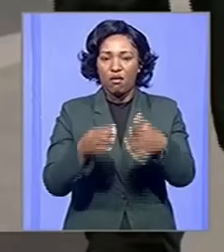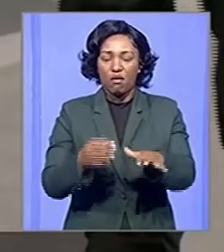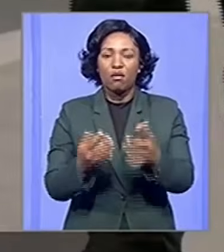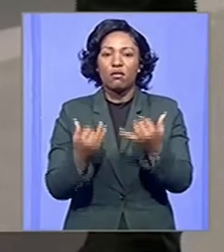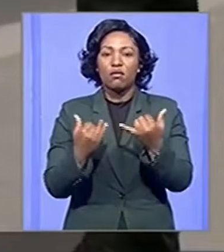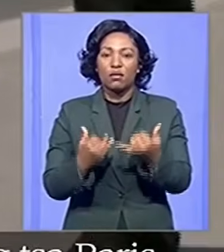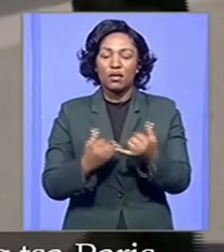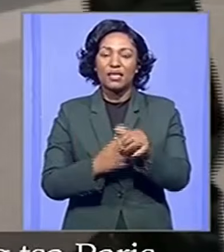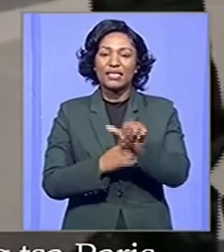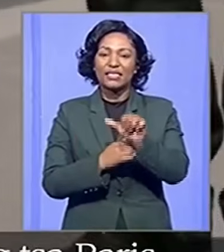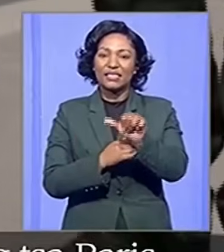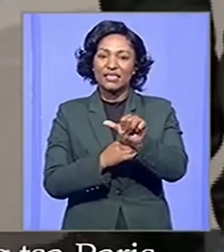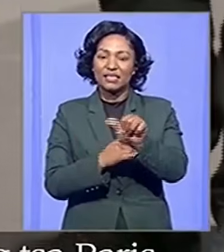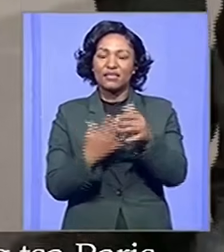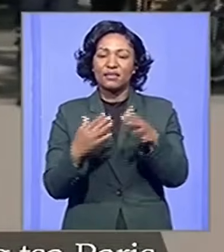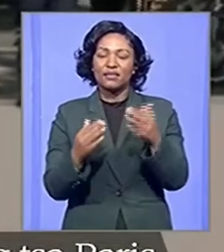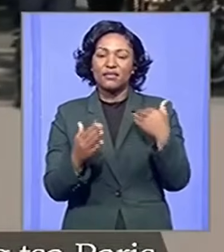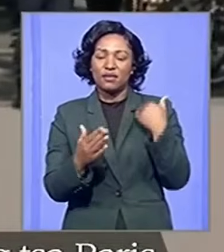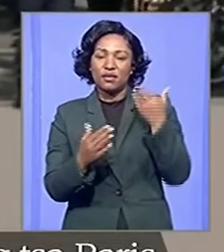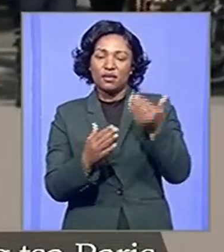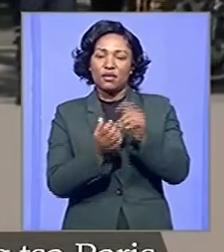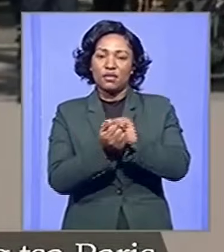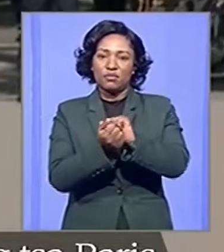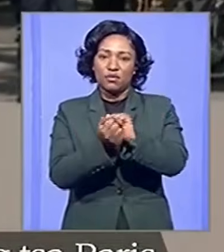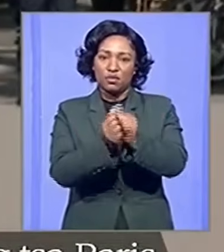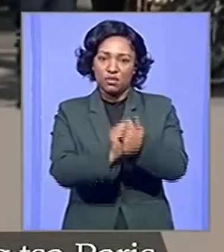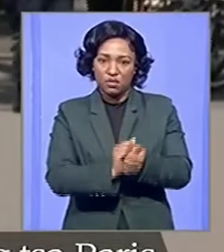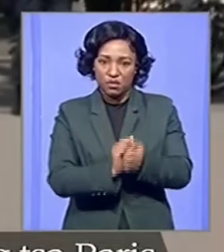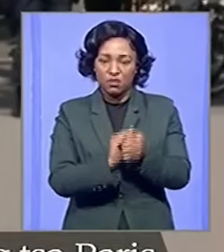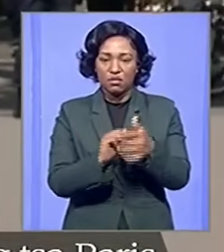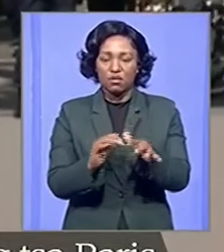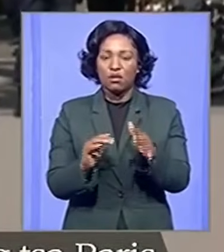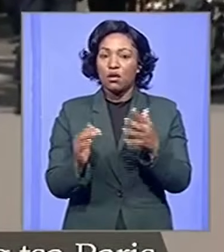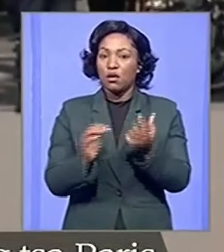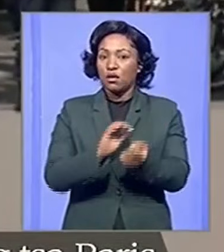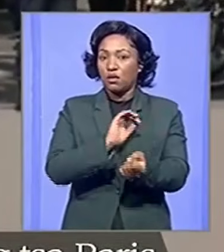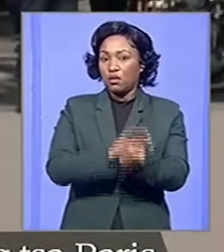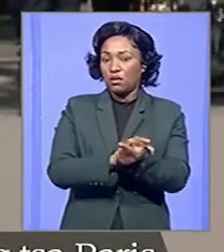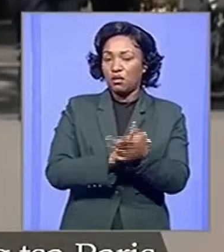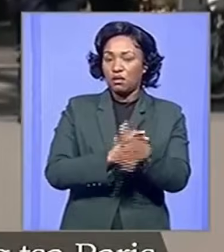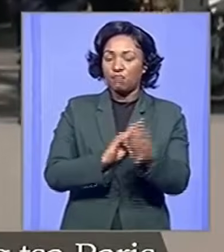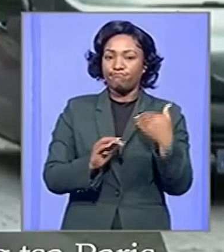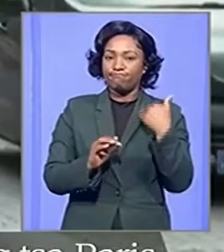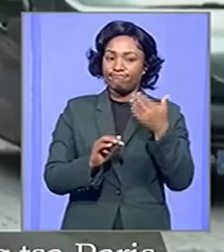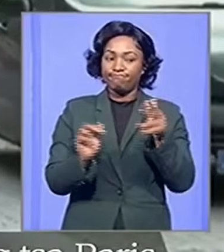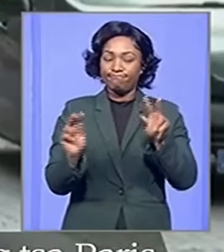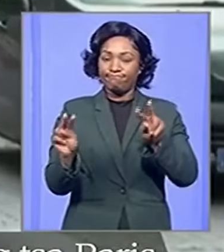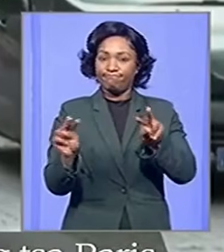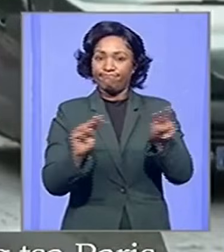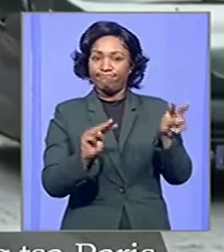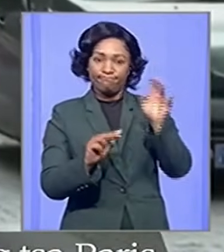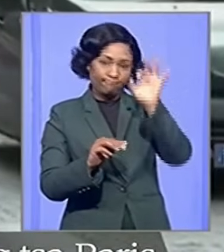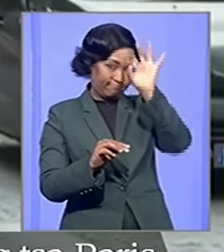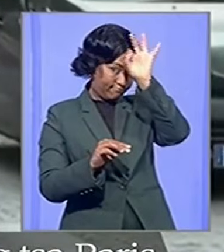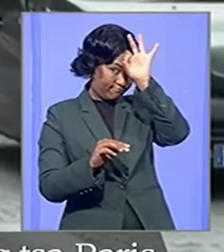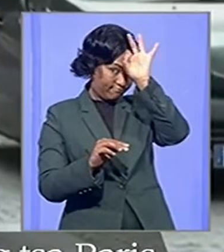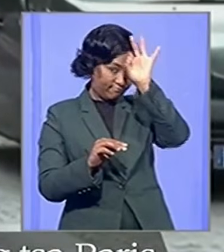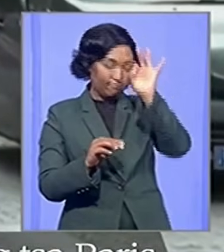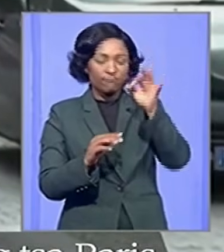6 e le karolo ya dipontsho tsa dipapadi tsa di-Olimpiki. Ketsalo ena e tla bewa leihlo ke mapolesa a fetang dikete